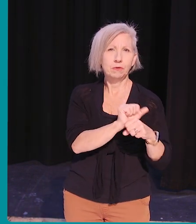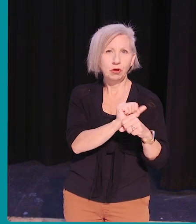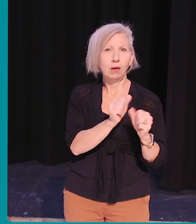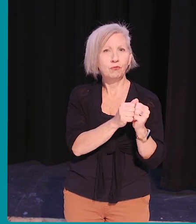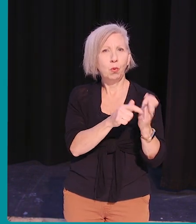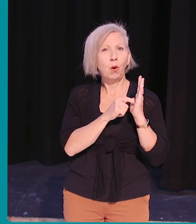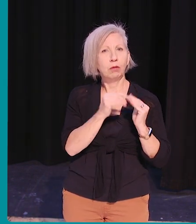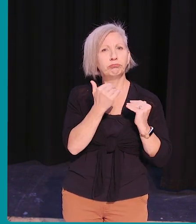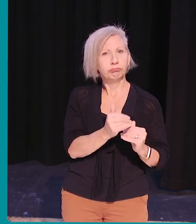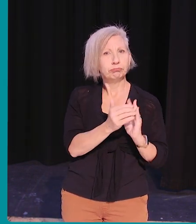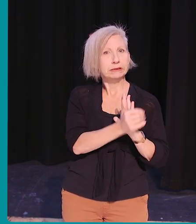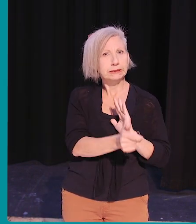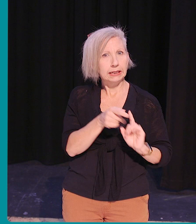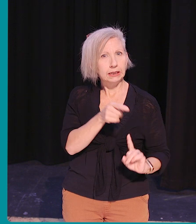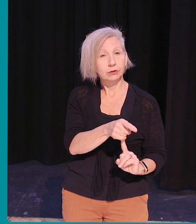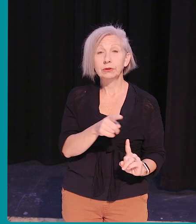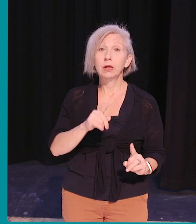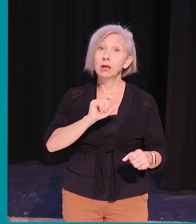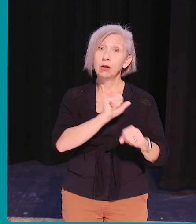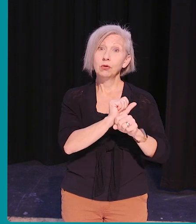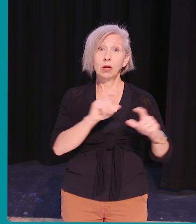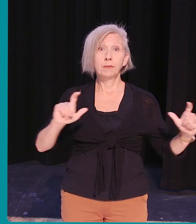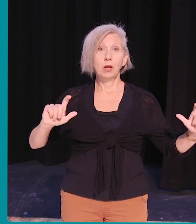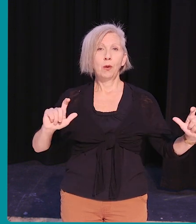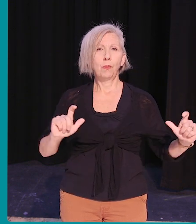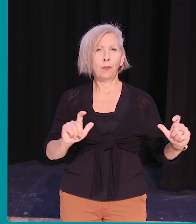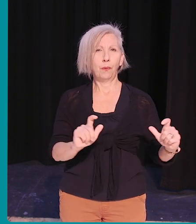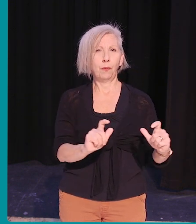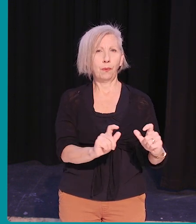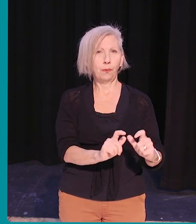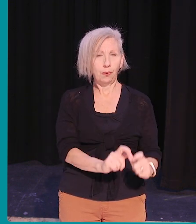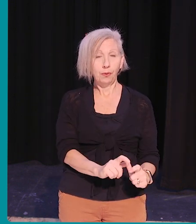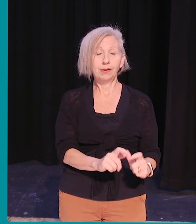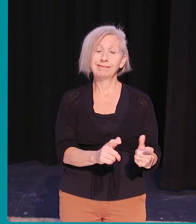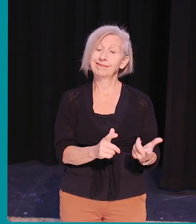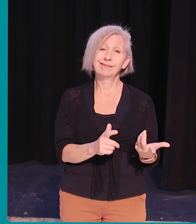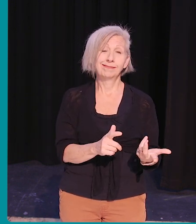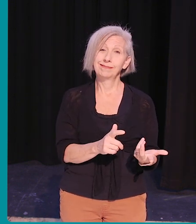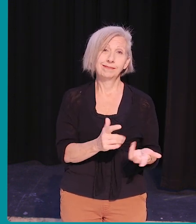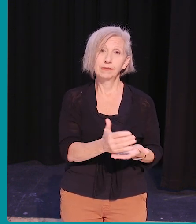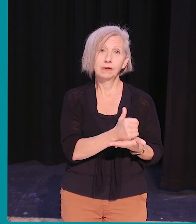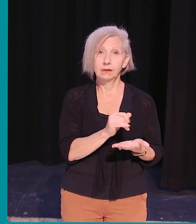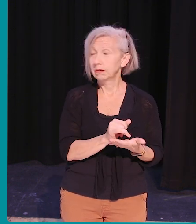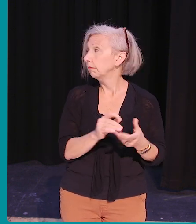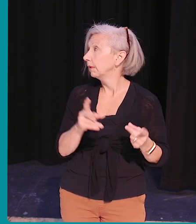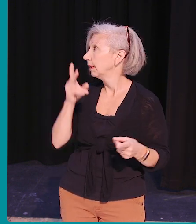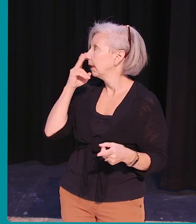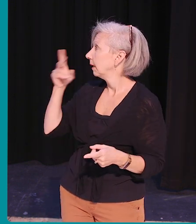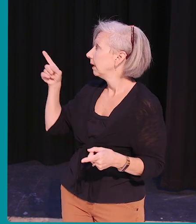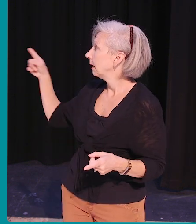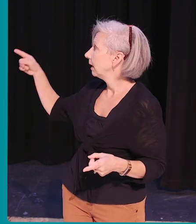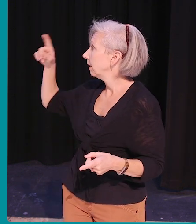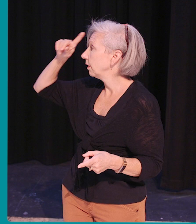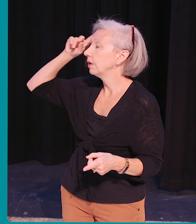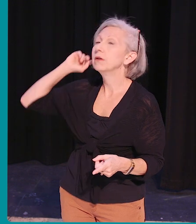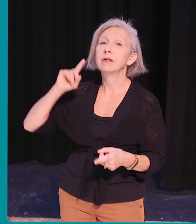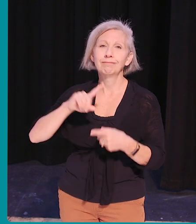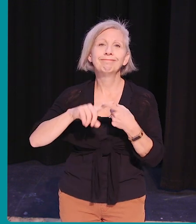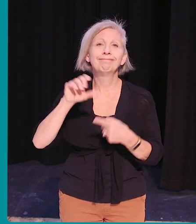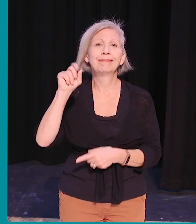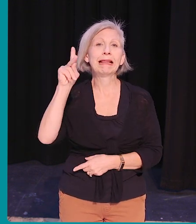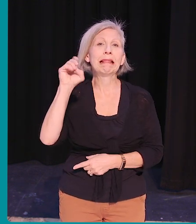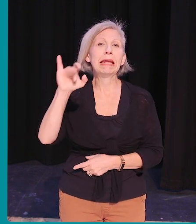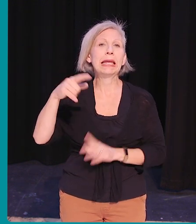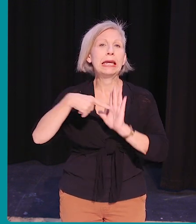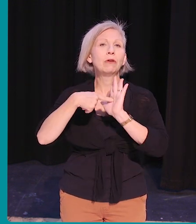a decade. So like, for example, those 4 blue bars are 70 to 80, 80 to 90, 90 to 2000, 2016, right? It's not quite a decade,